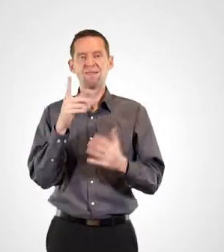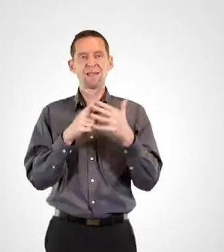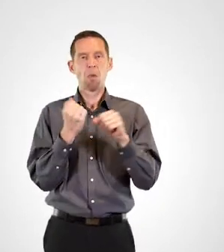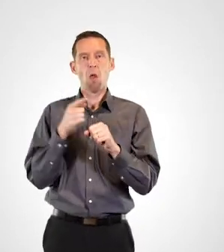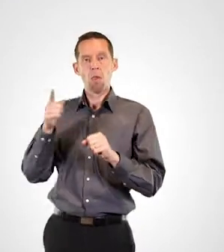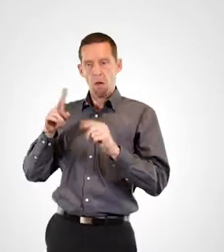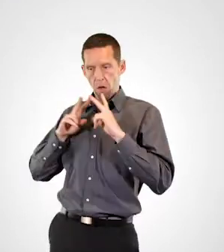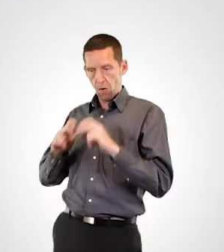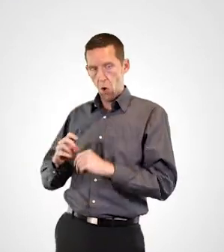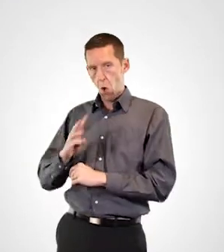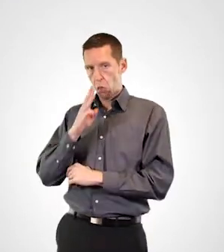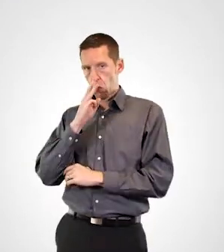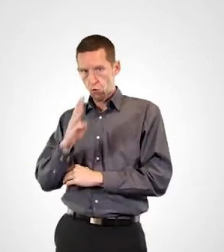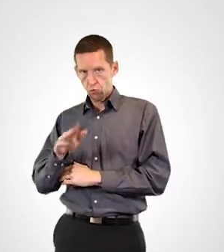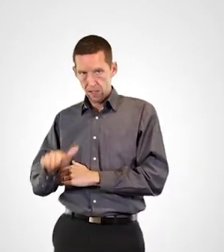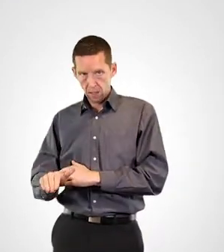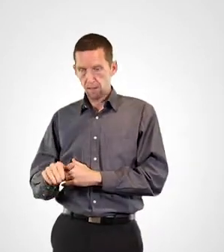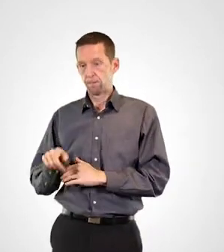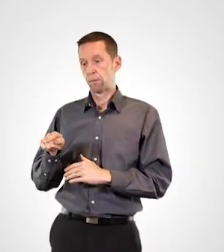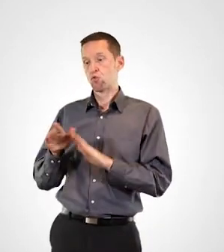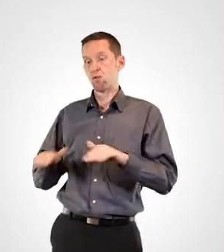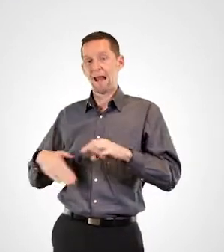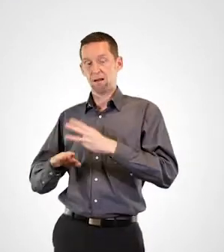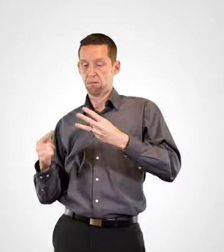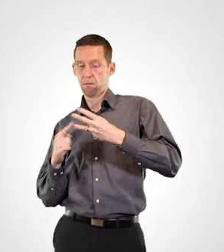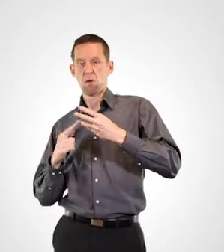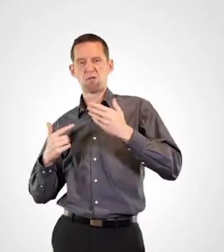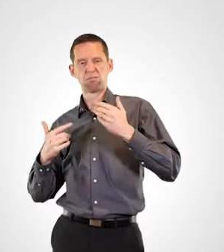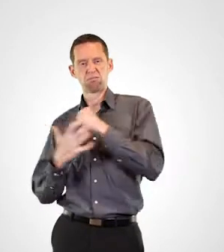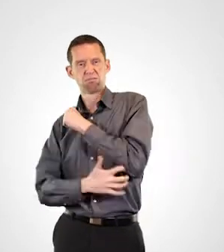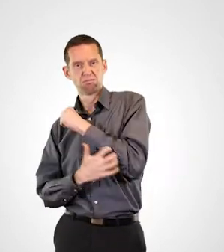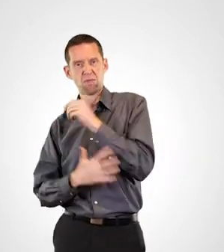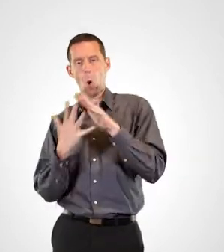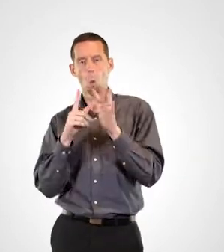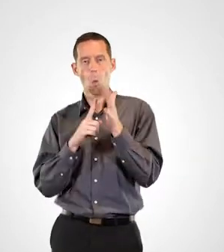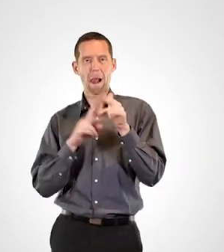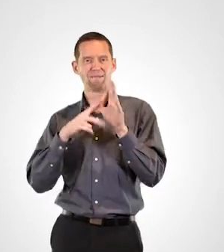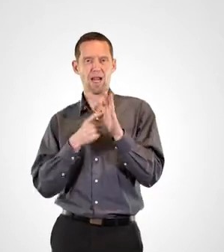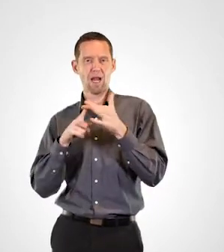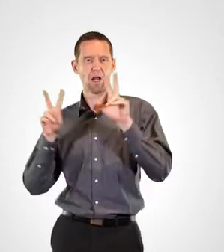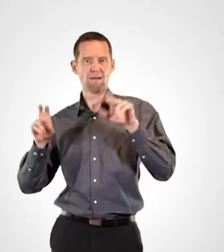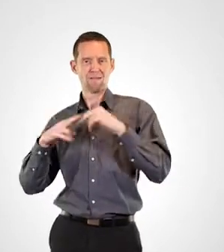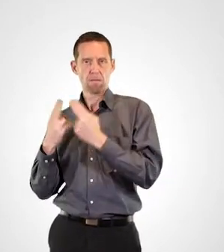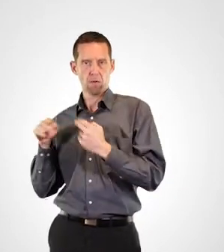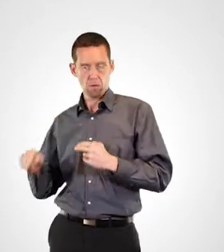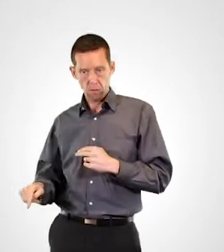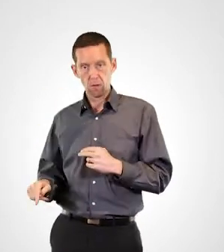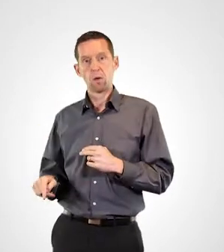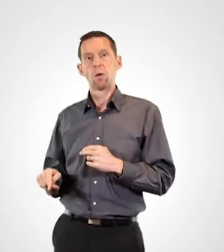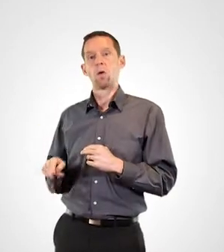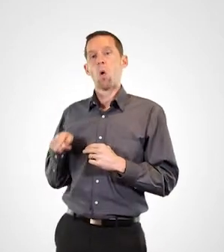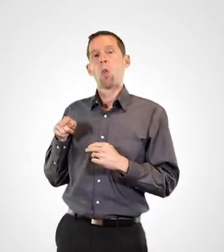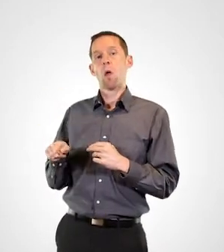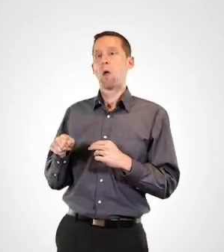of age, children in the welfare families, so children in the lower socioeconomic families, had